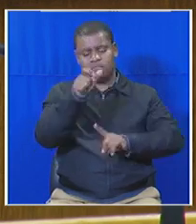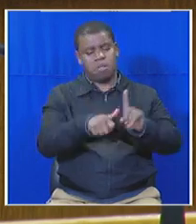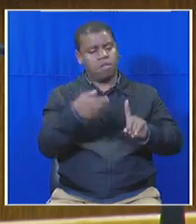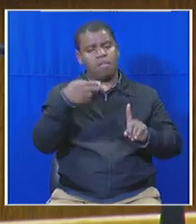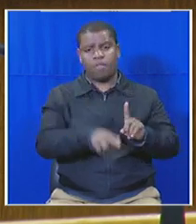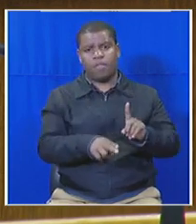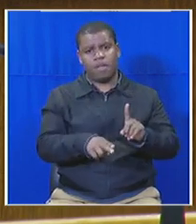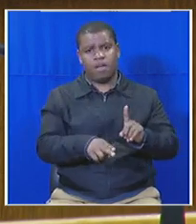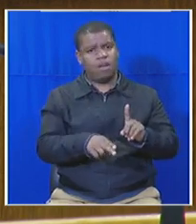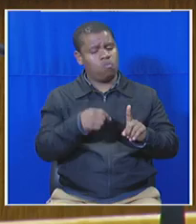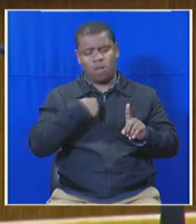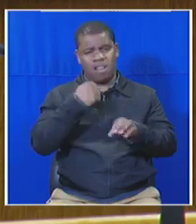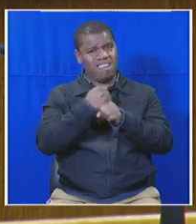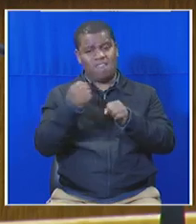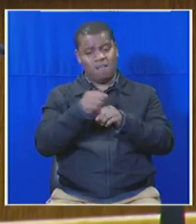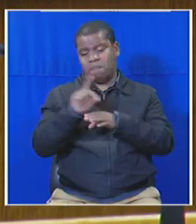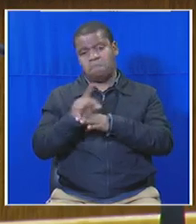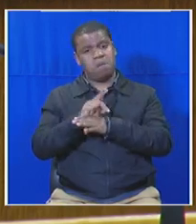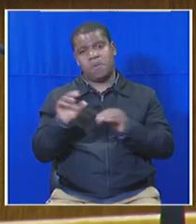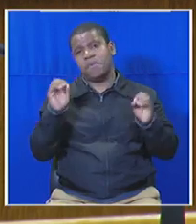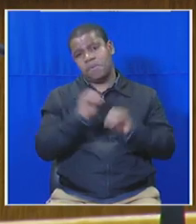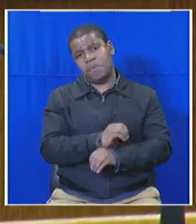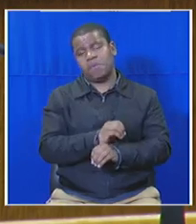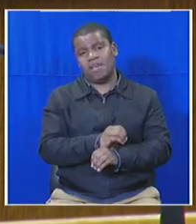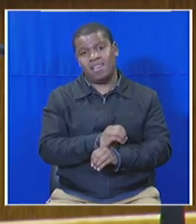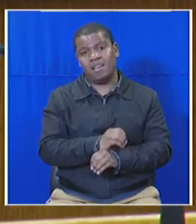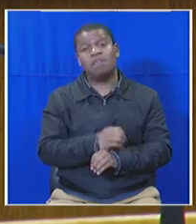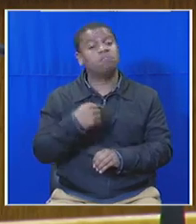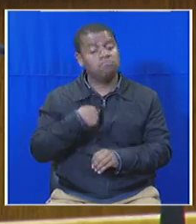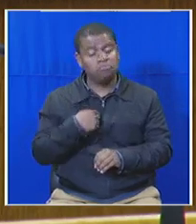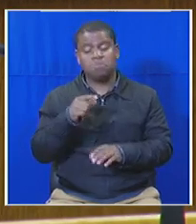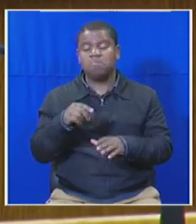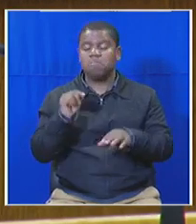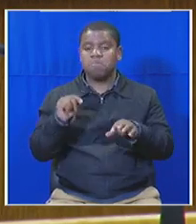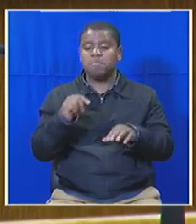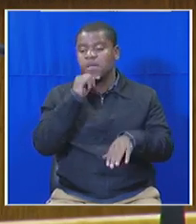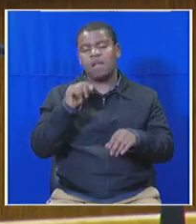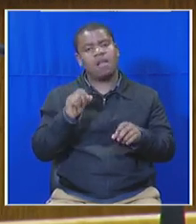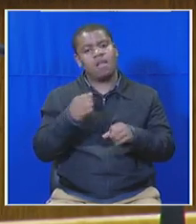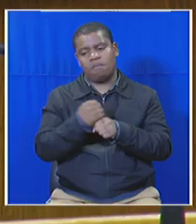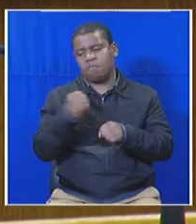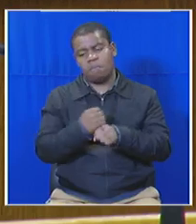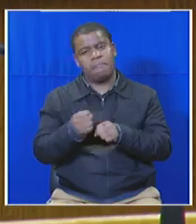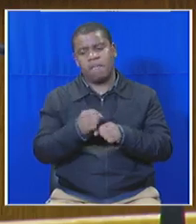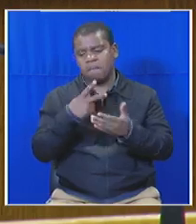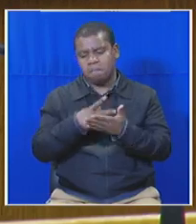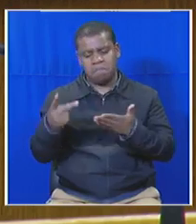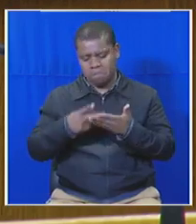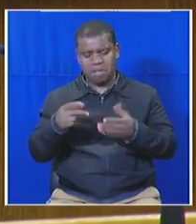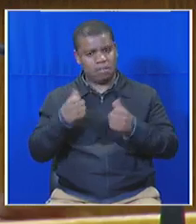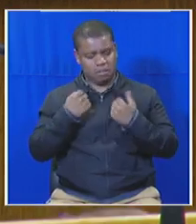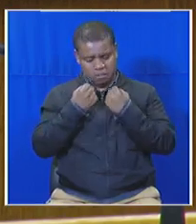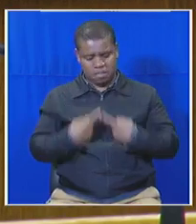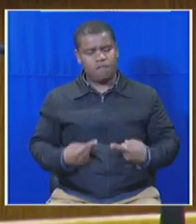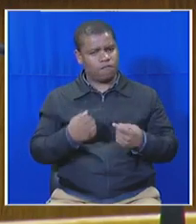is never predetermined, which makes being prepared for grief more difficult.